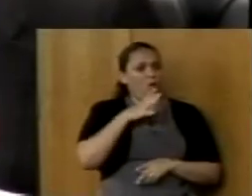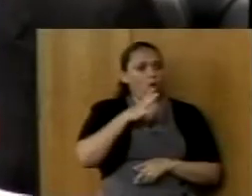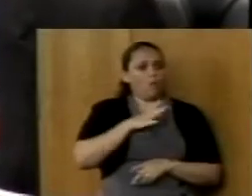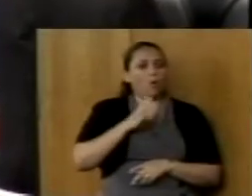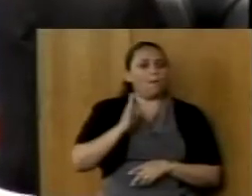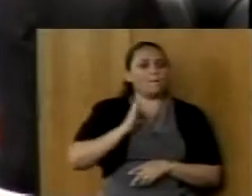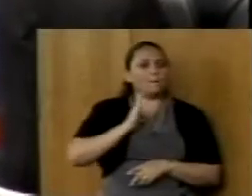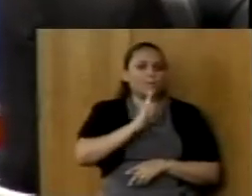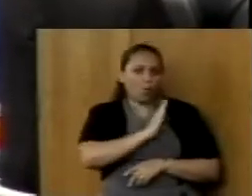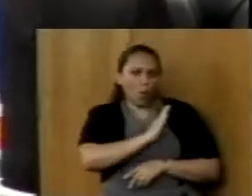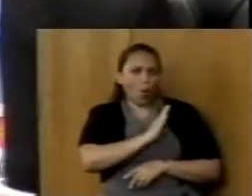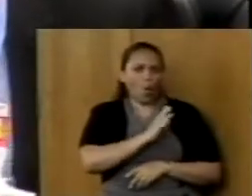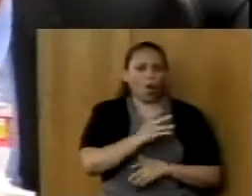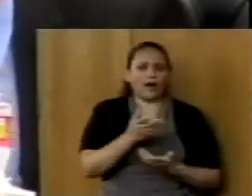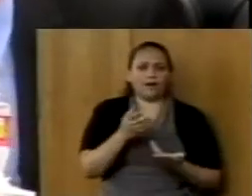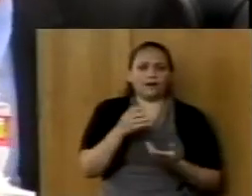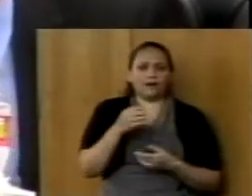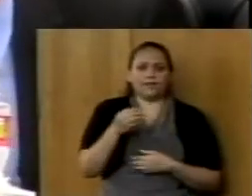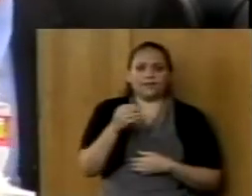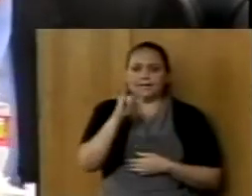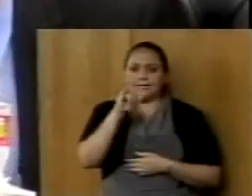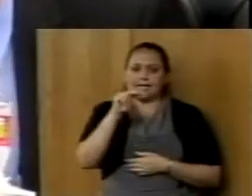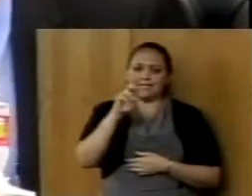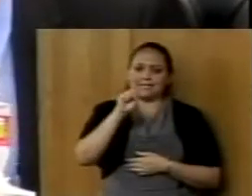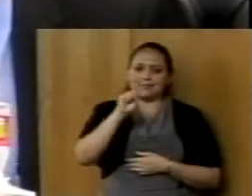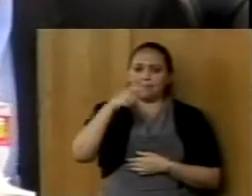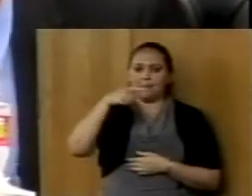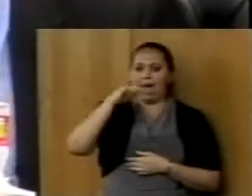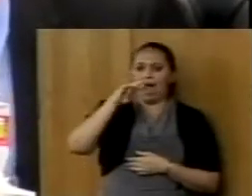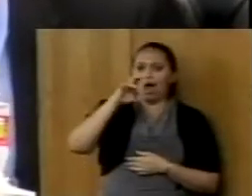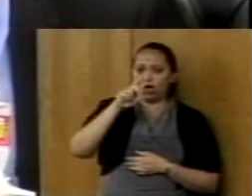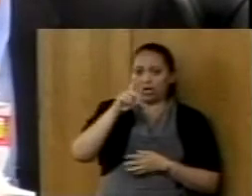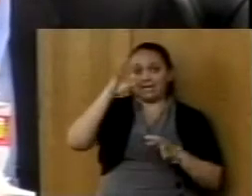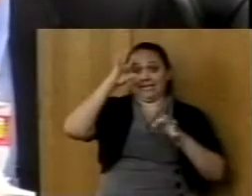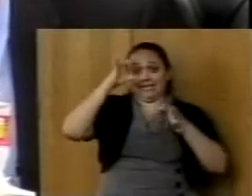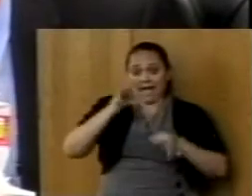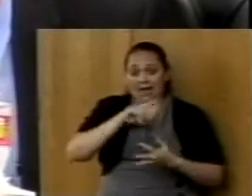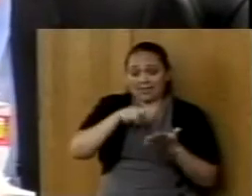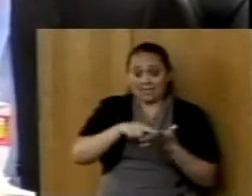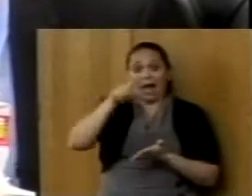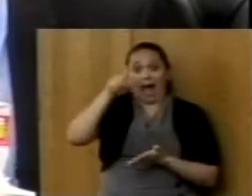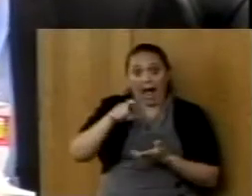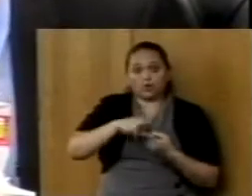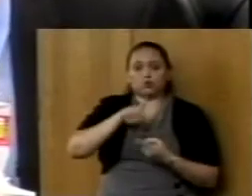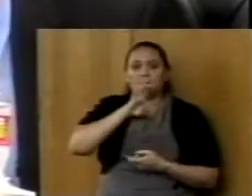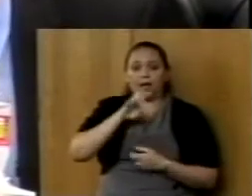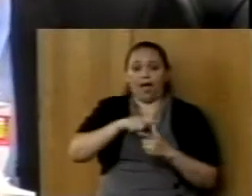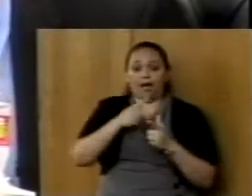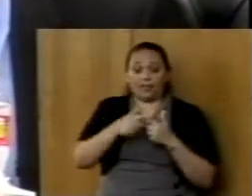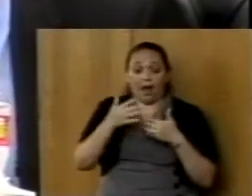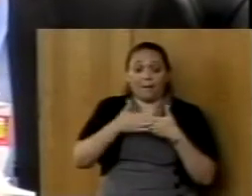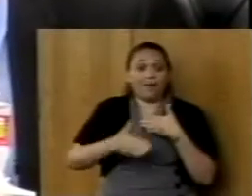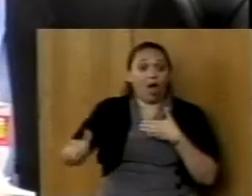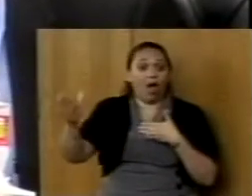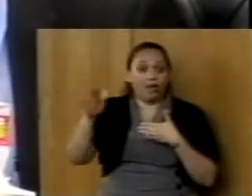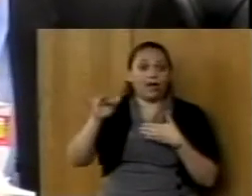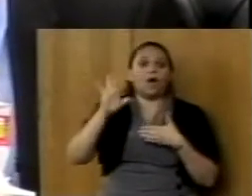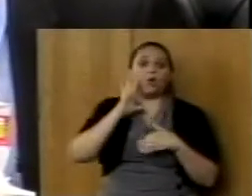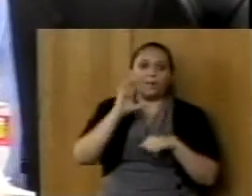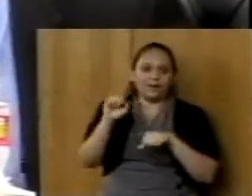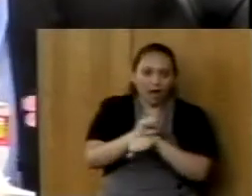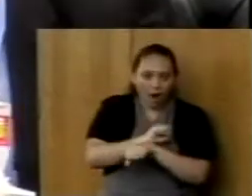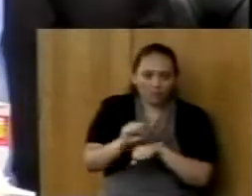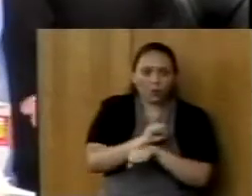board inspired and decided that this is what has to be. And then beyond that would be the